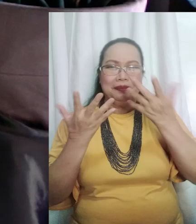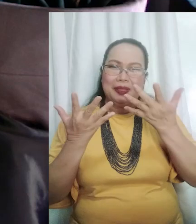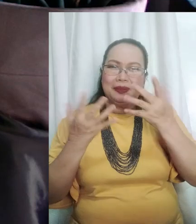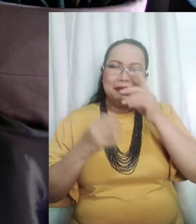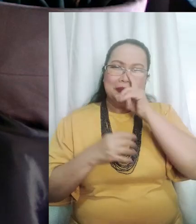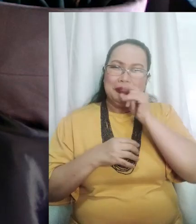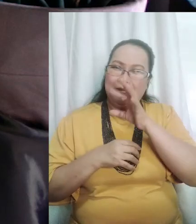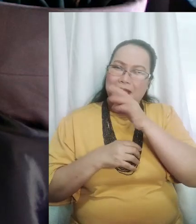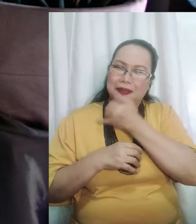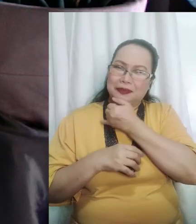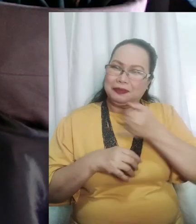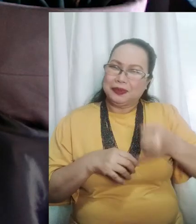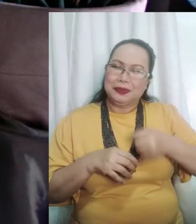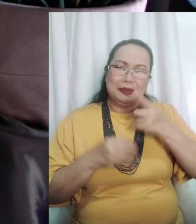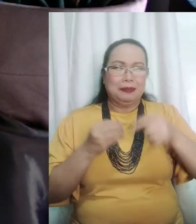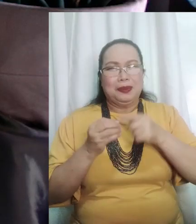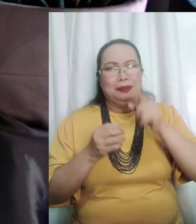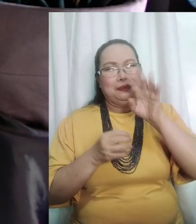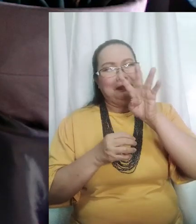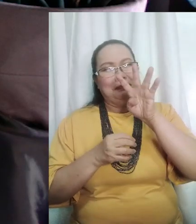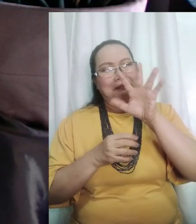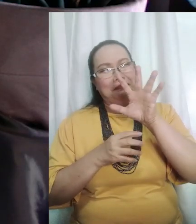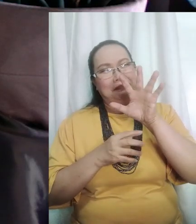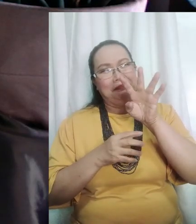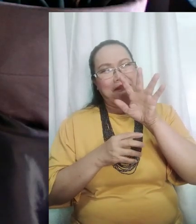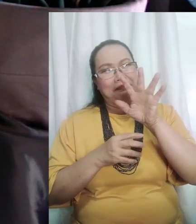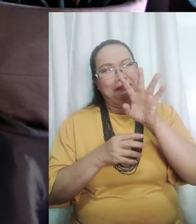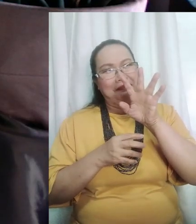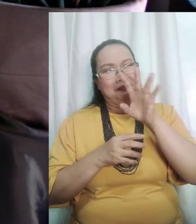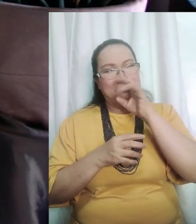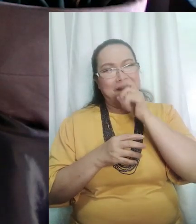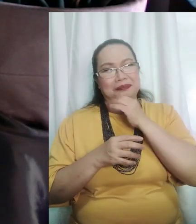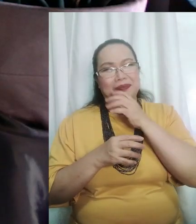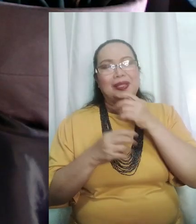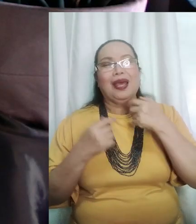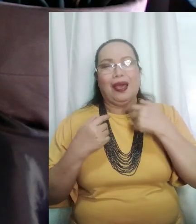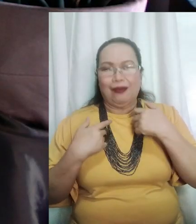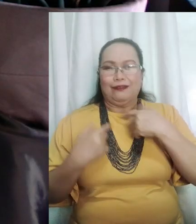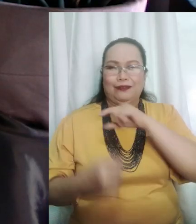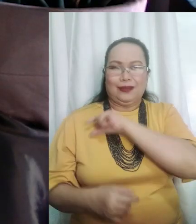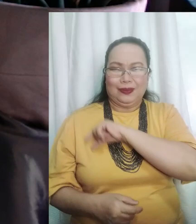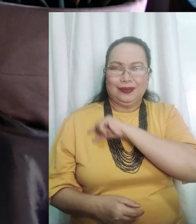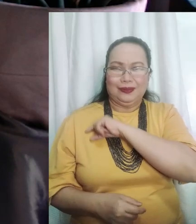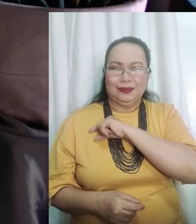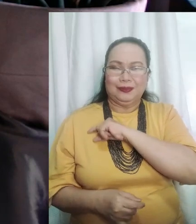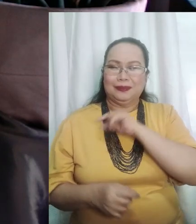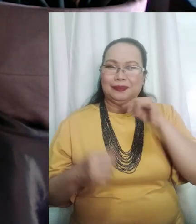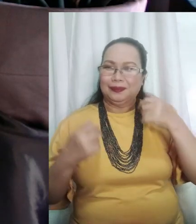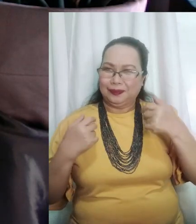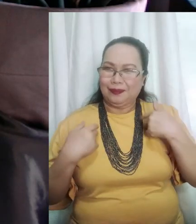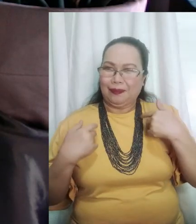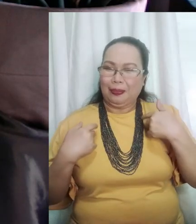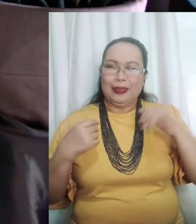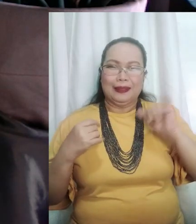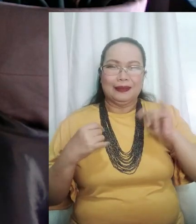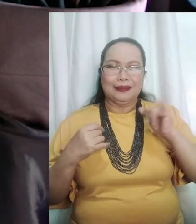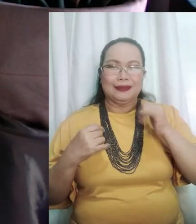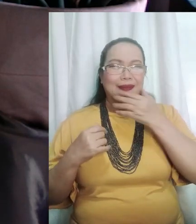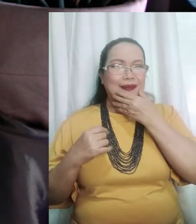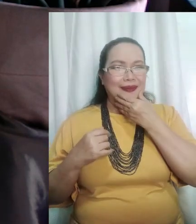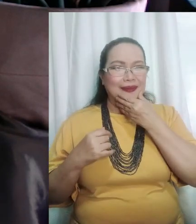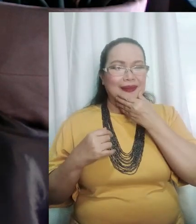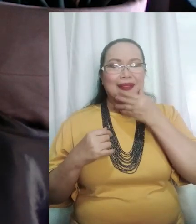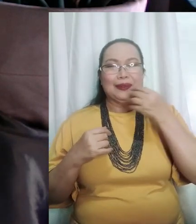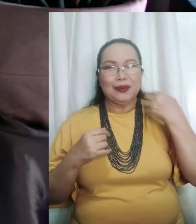know. And as such, marami siyang eligibilities, including having